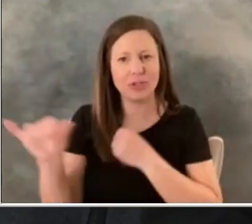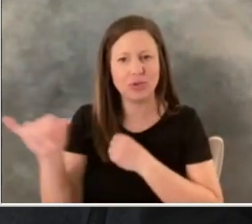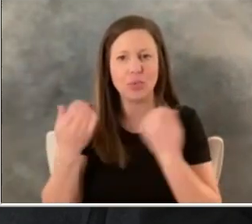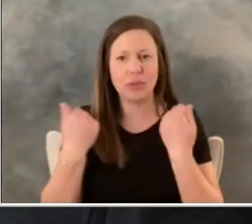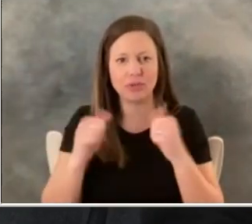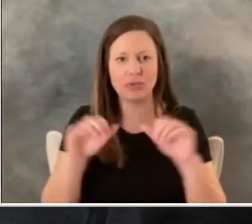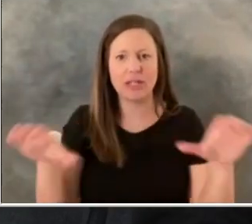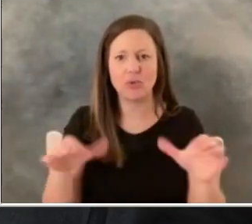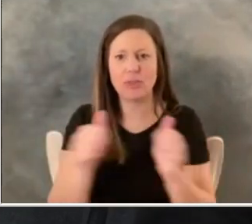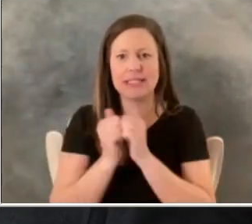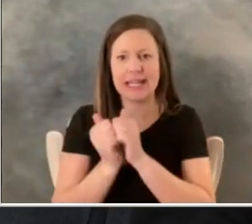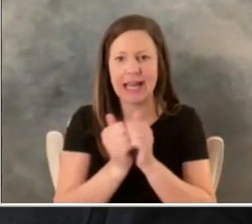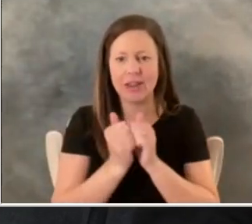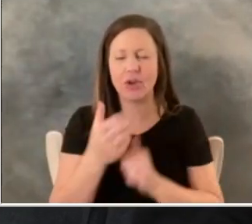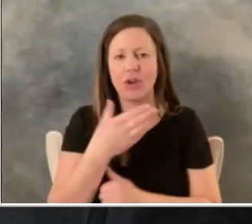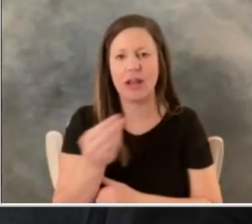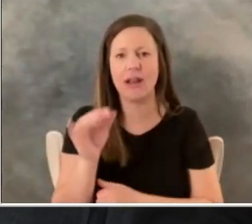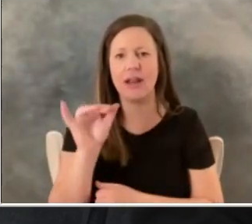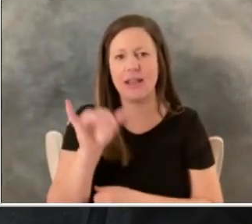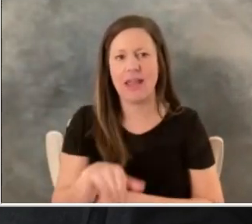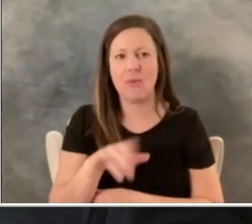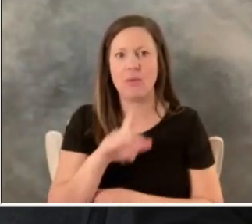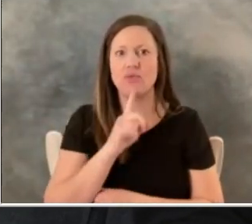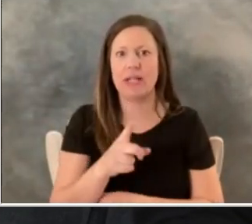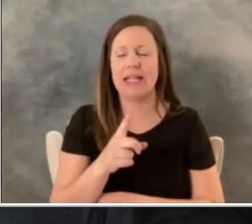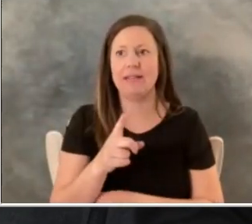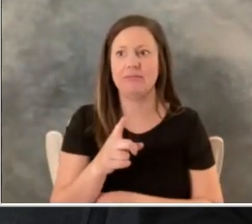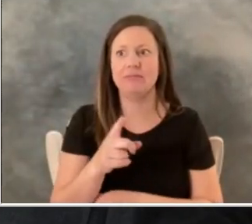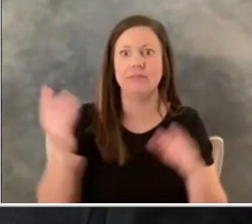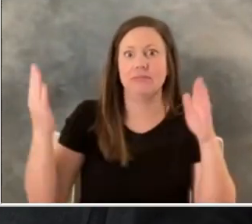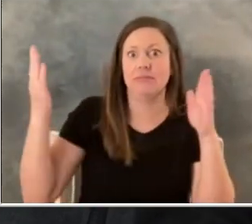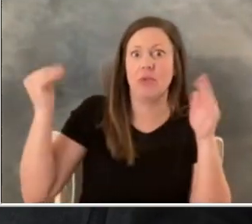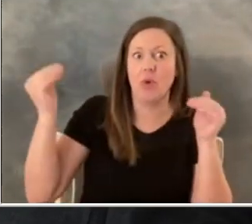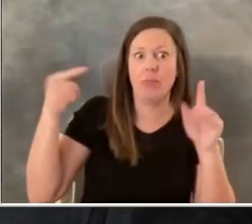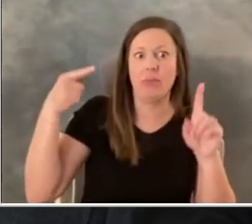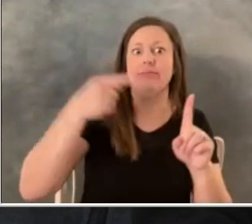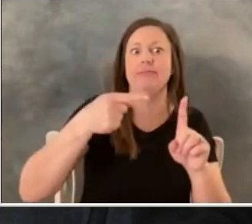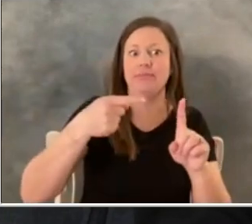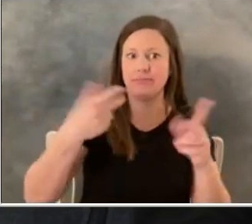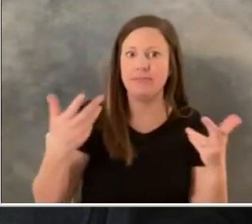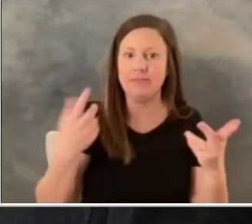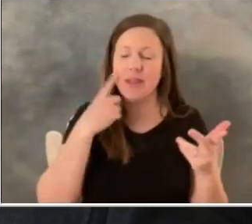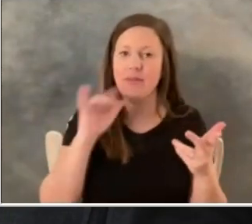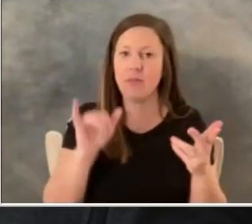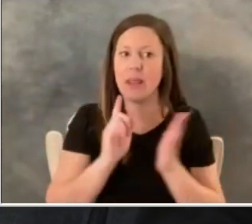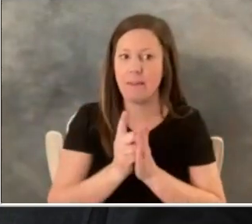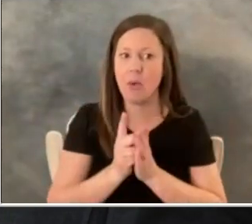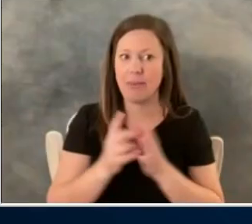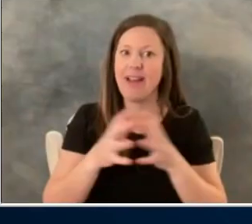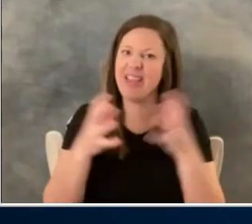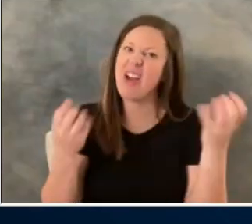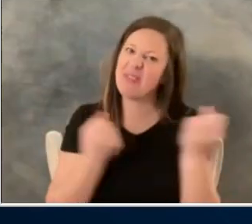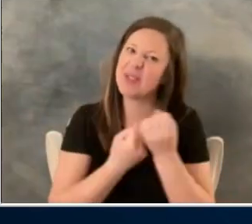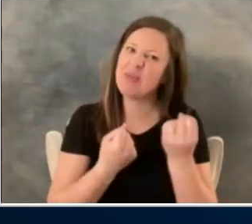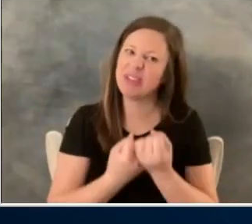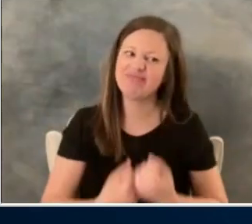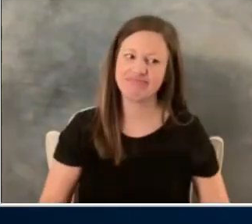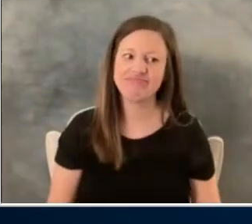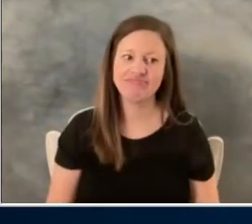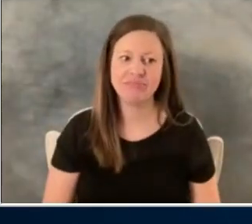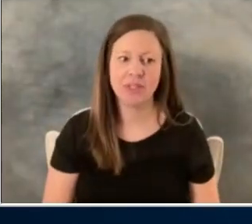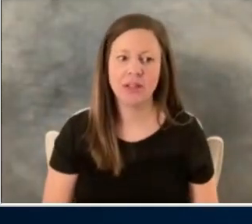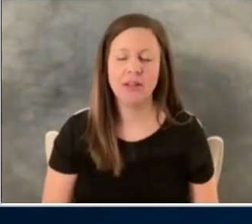And that was basically the hope that I had at that moment, and a lot of support.